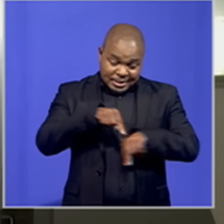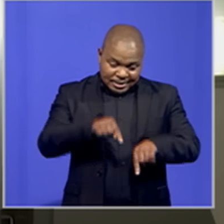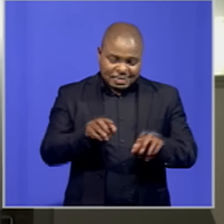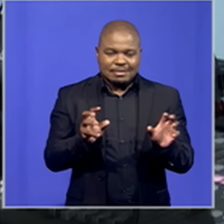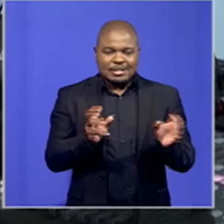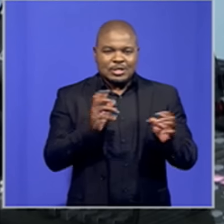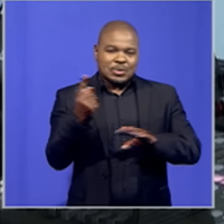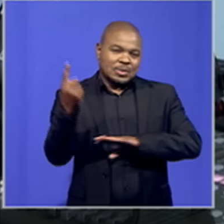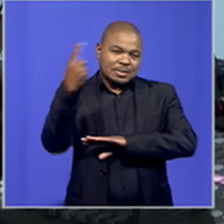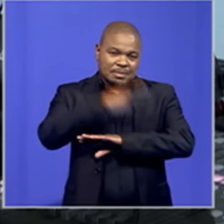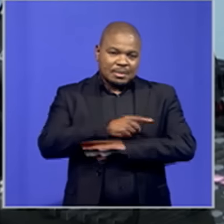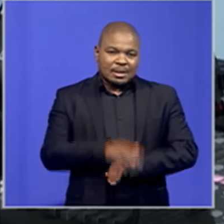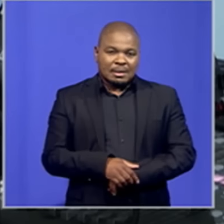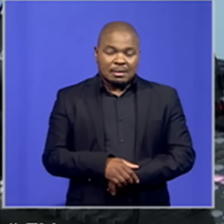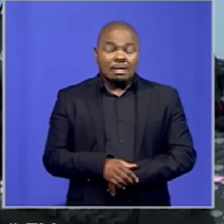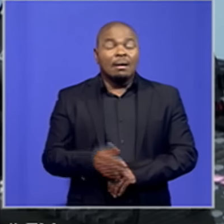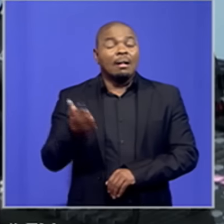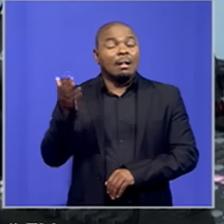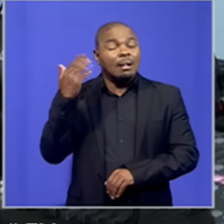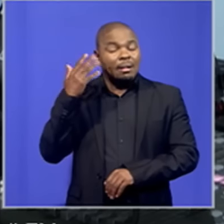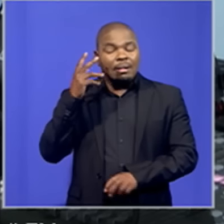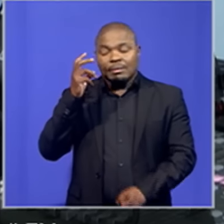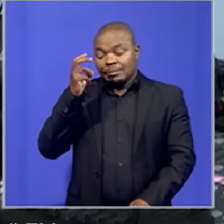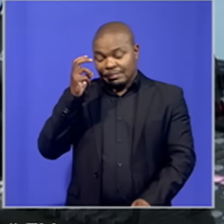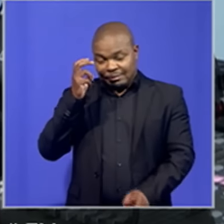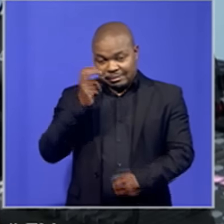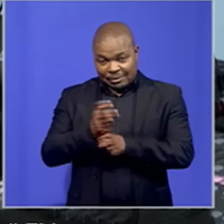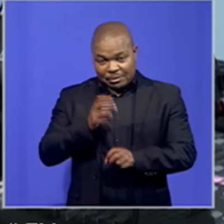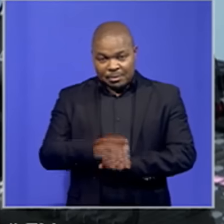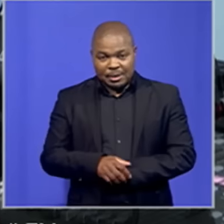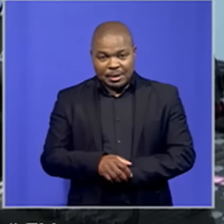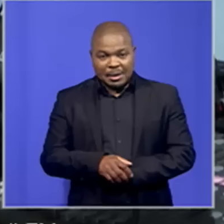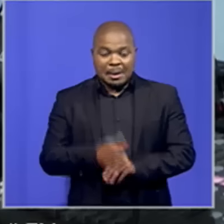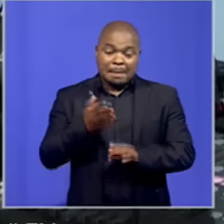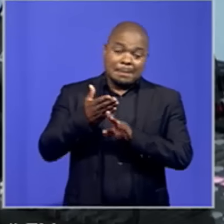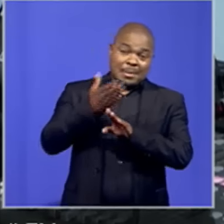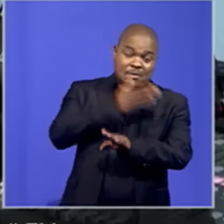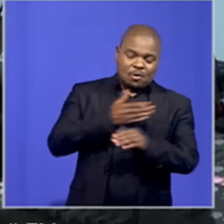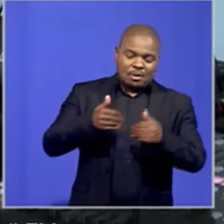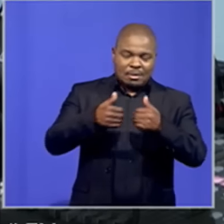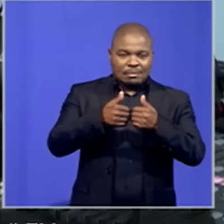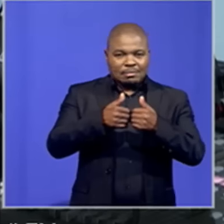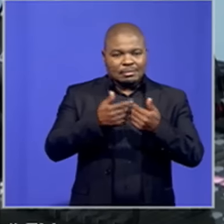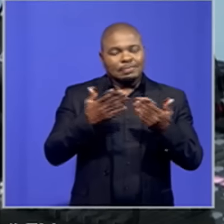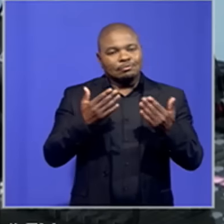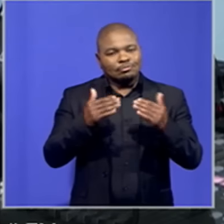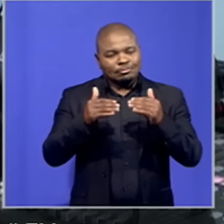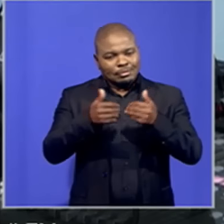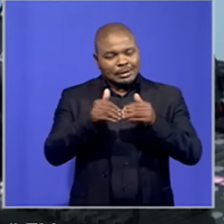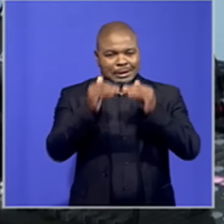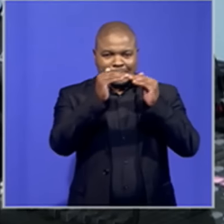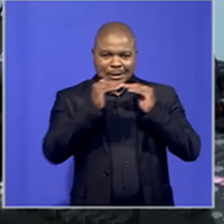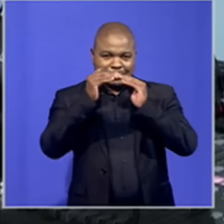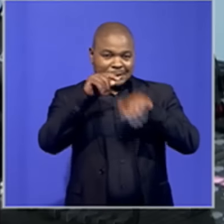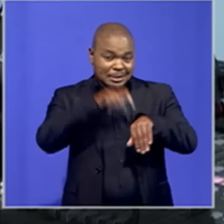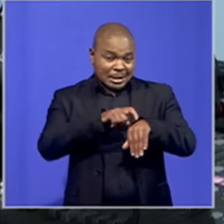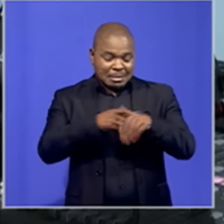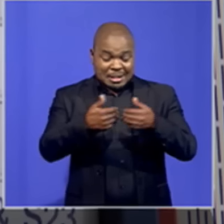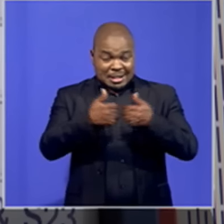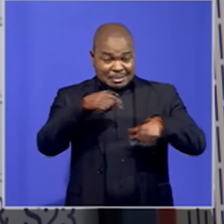Day. It was tough. Early before democracy, it was so tough